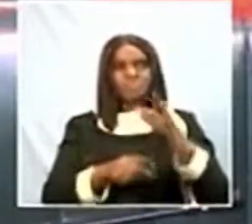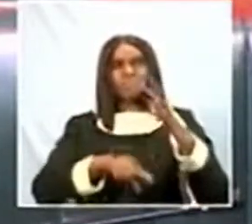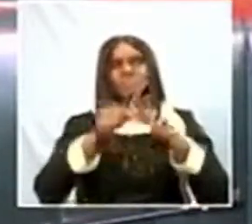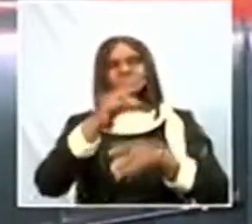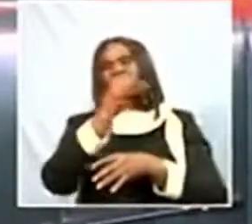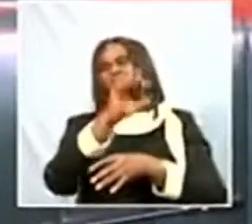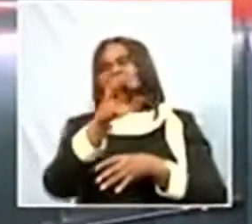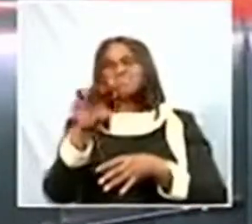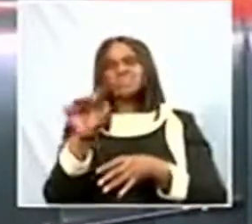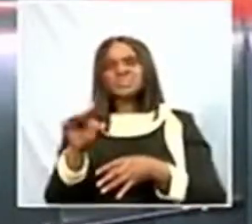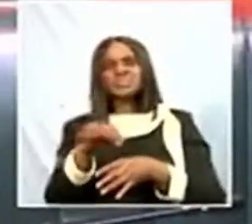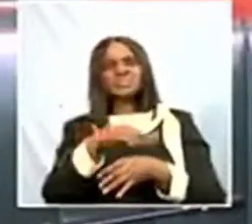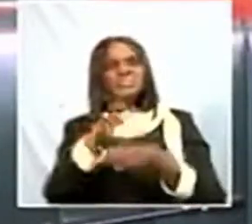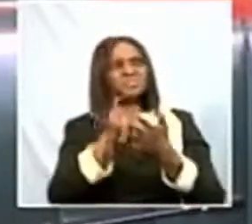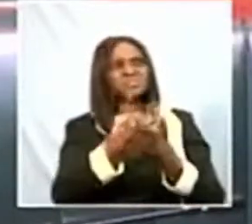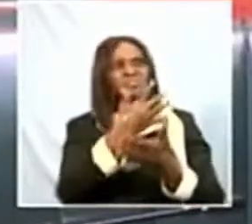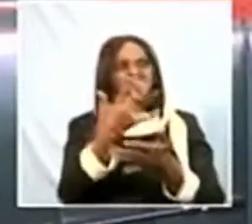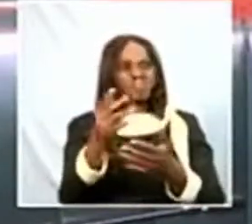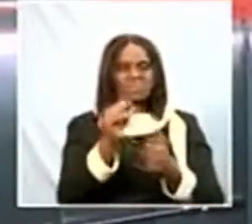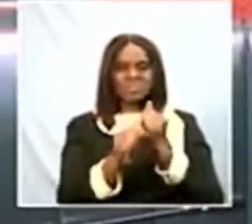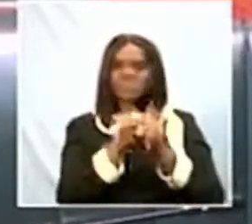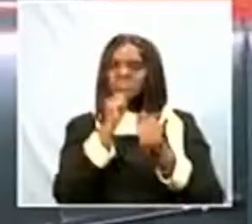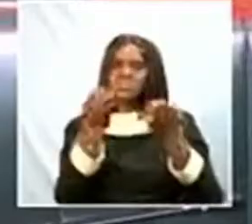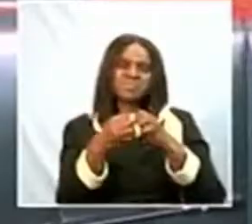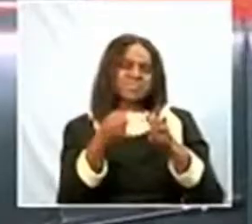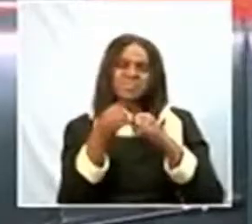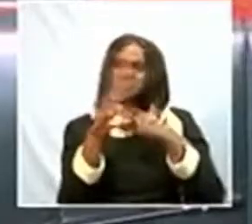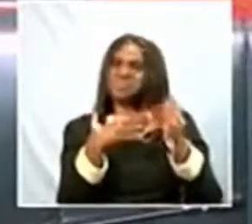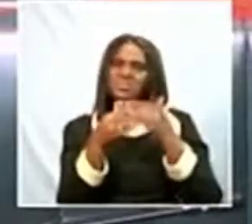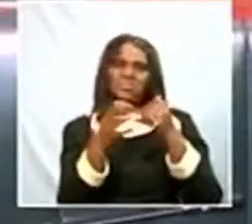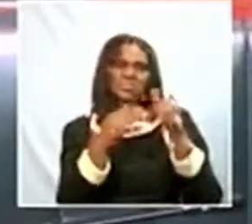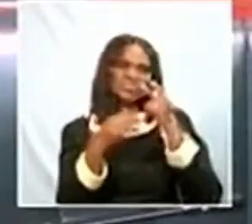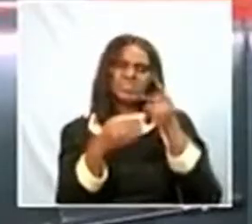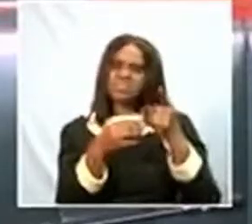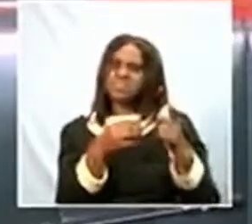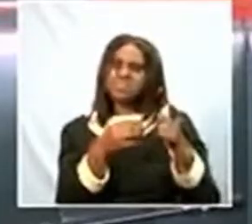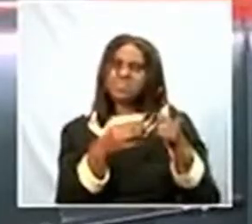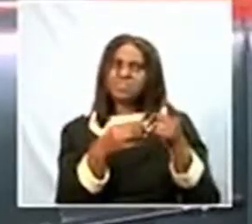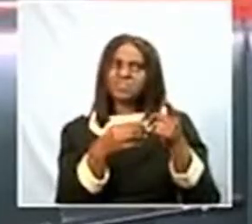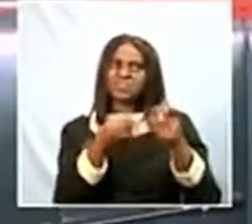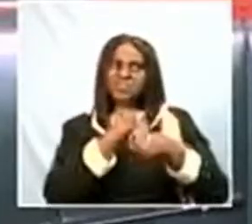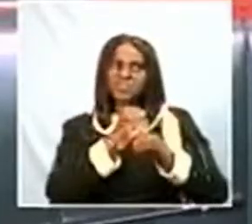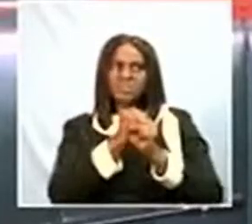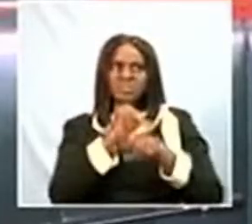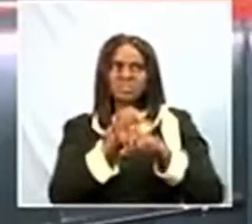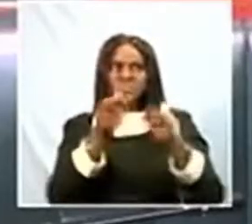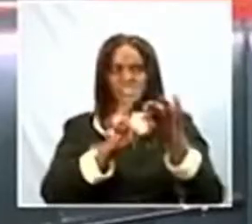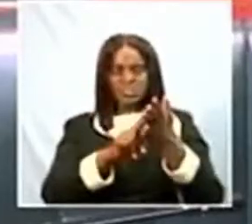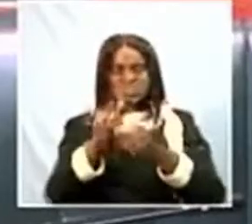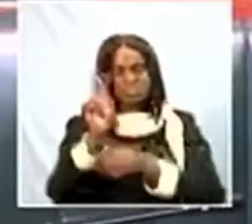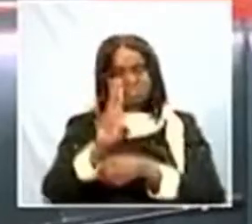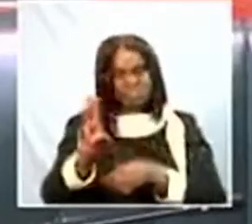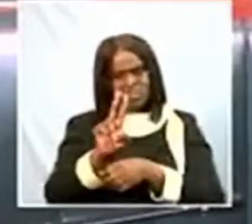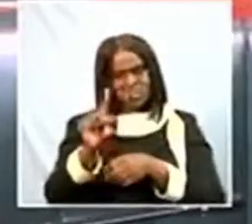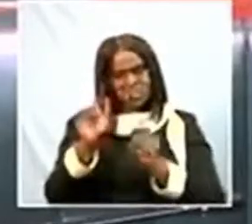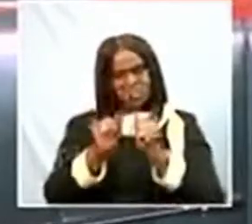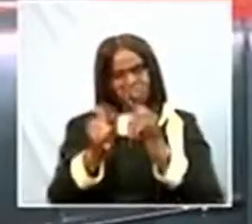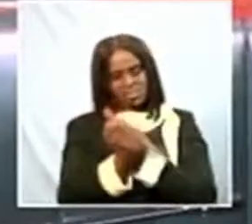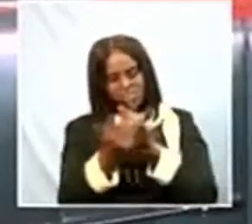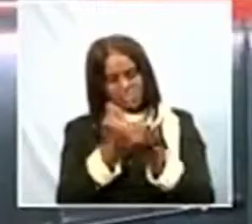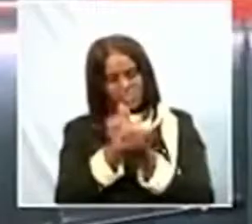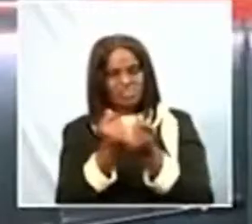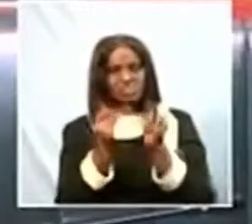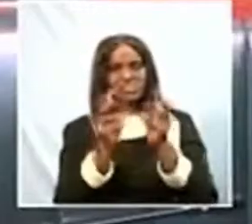all over, lying all over, which are not even pleasing to look at. So if they were to make reusable diapers, they can change the